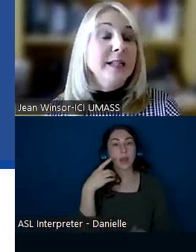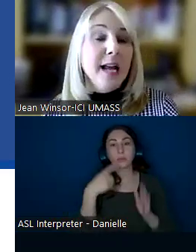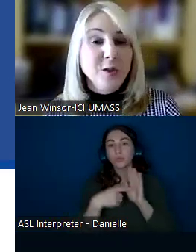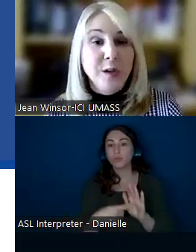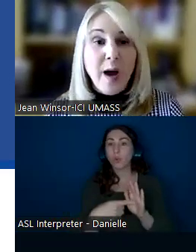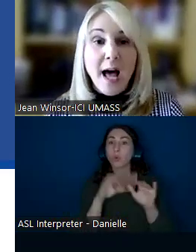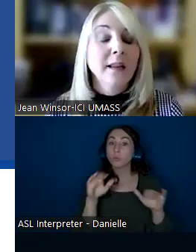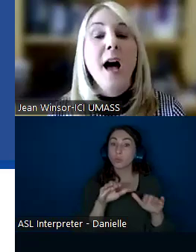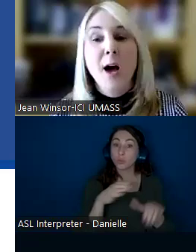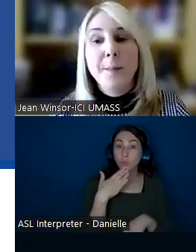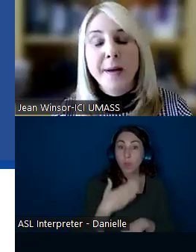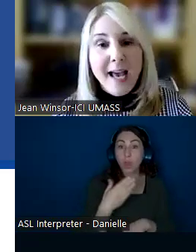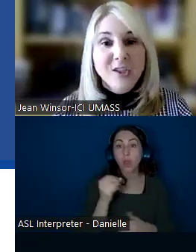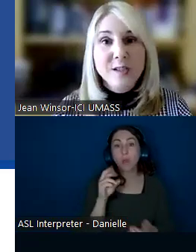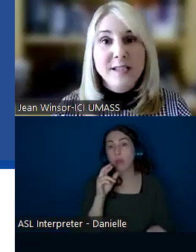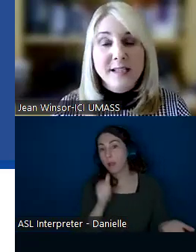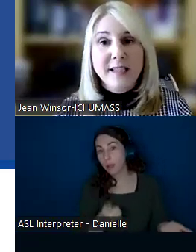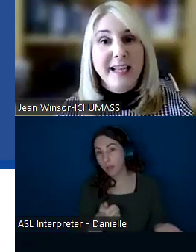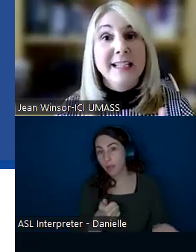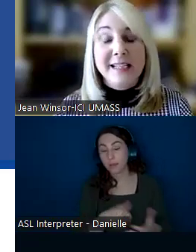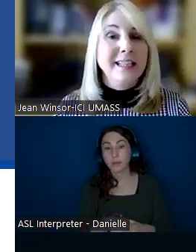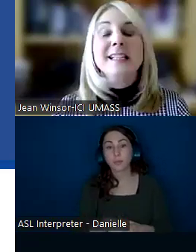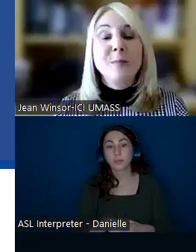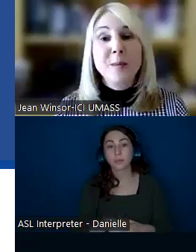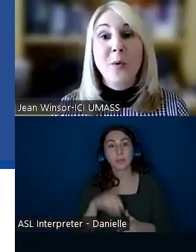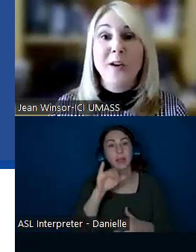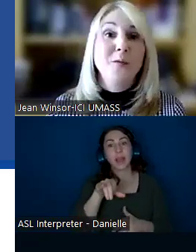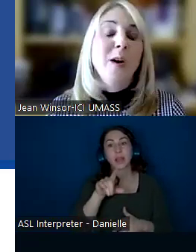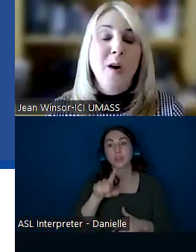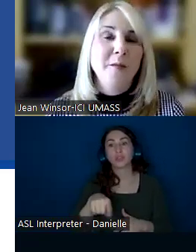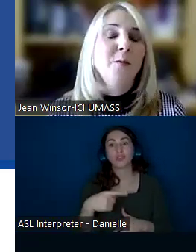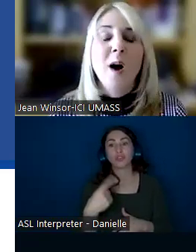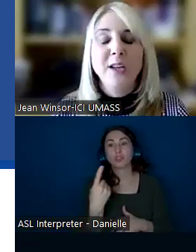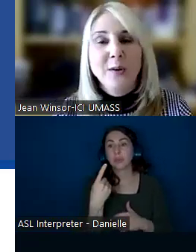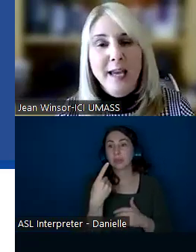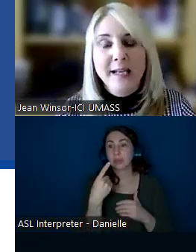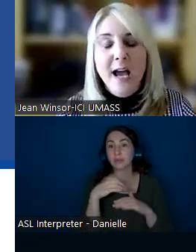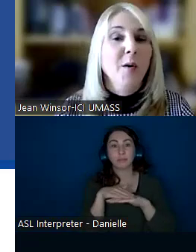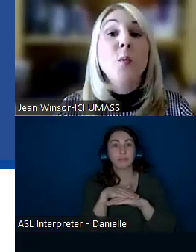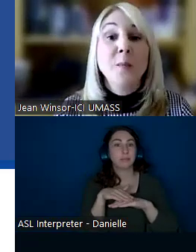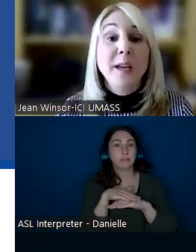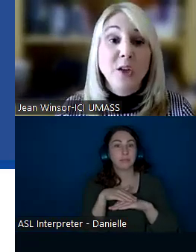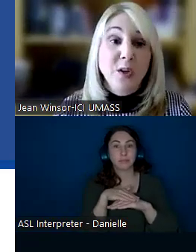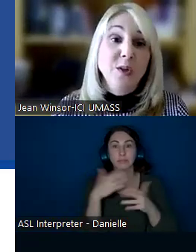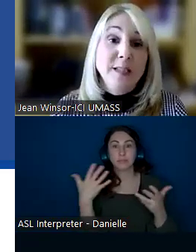or somebody's not doing well. But that's just like the tipping point of what you can, or one way that you can use